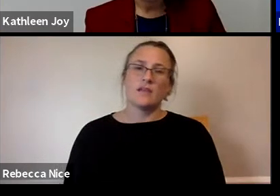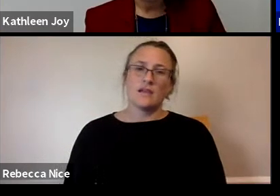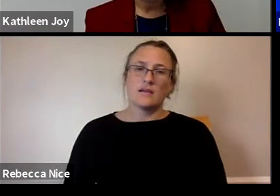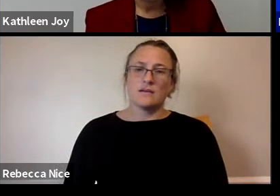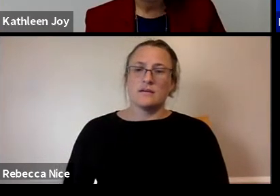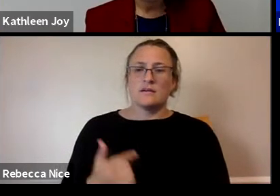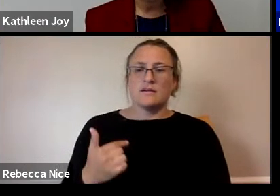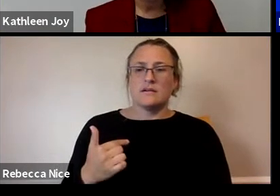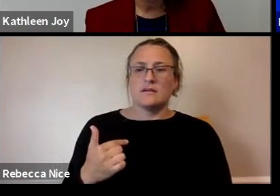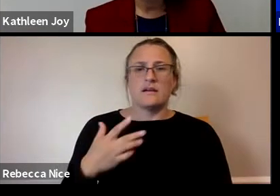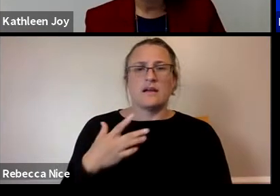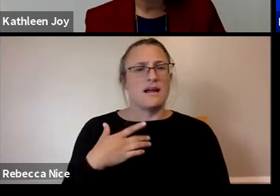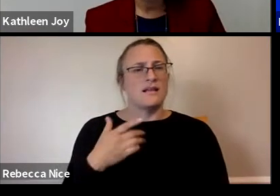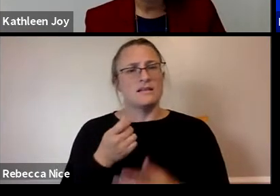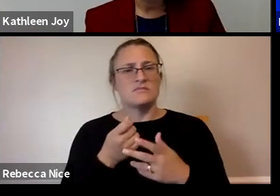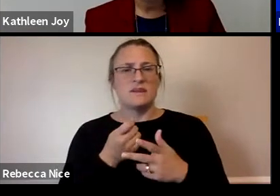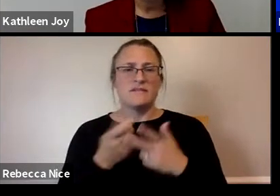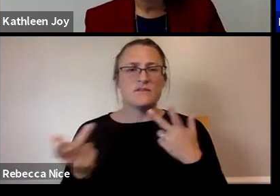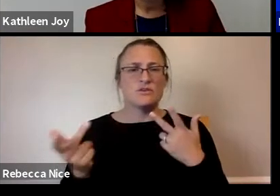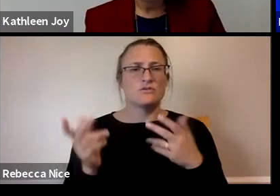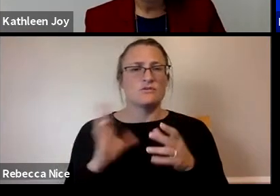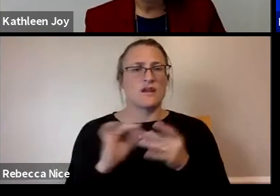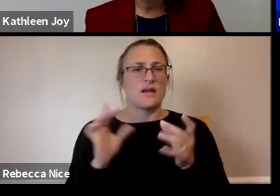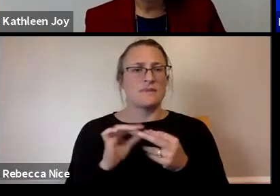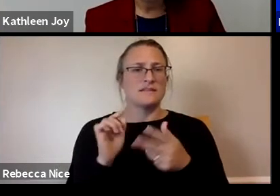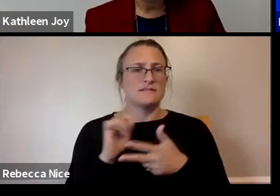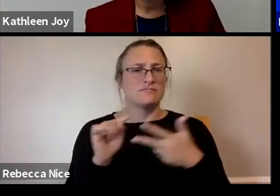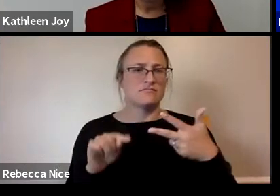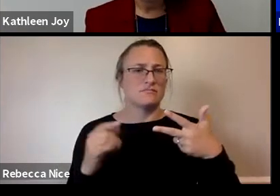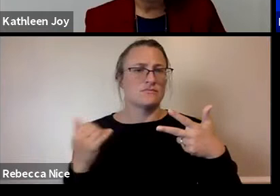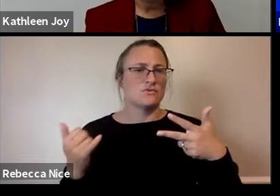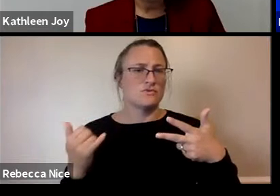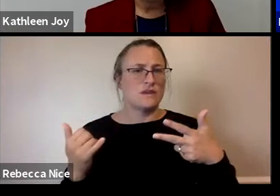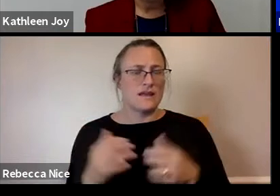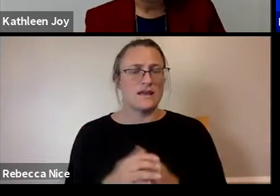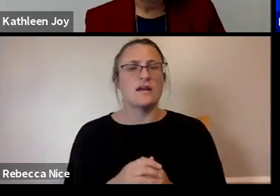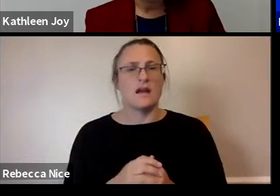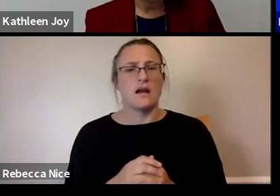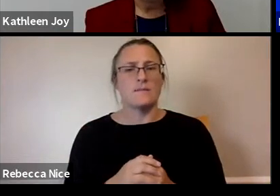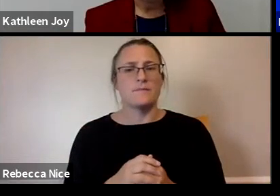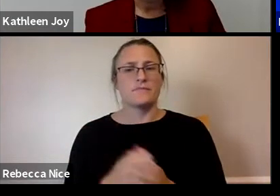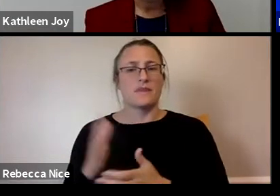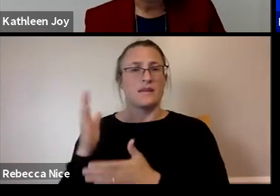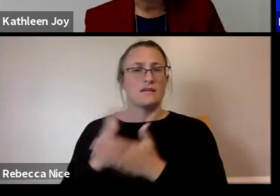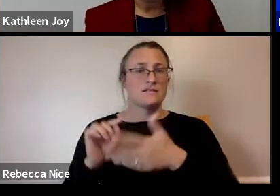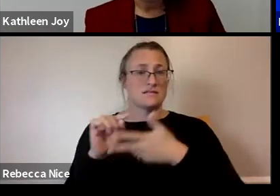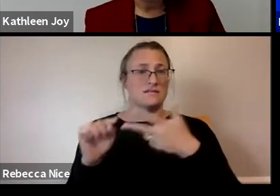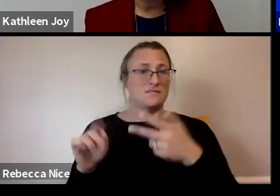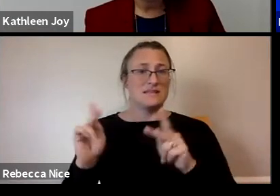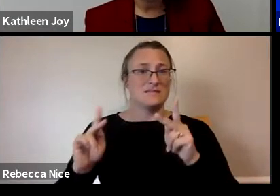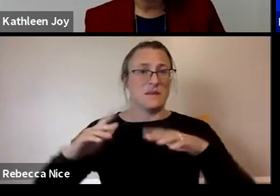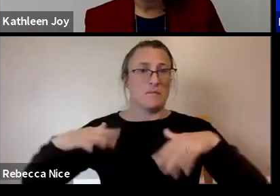I'd like to make a few comments. Some things that people haven't talked about.